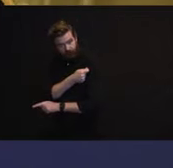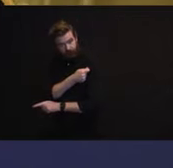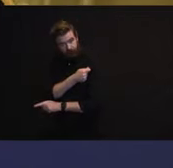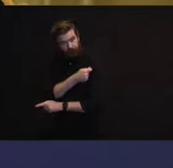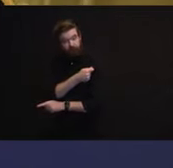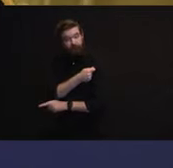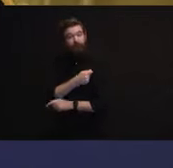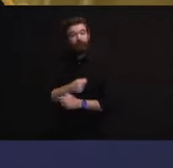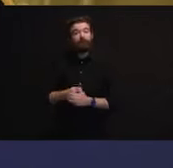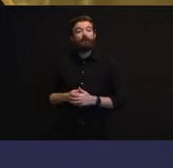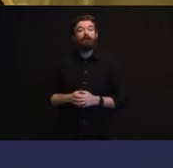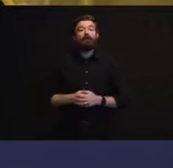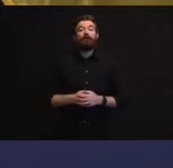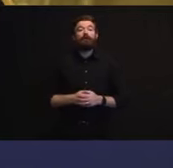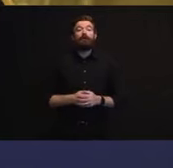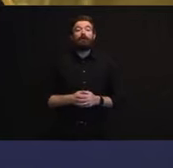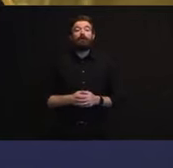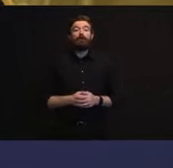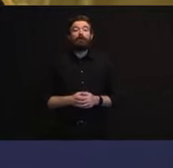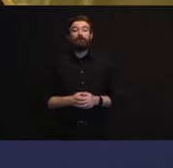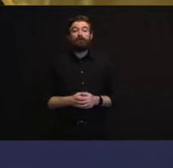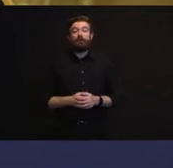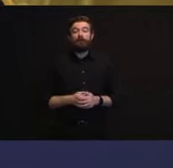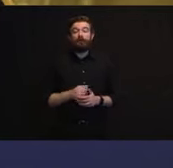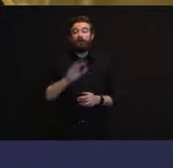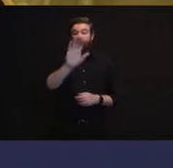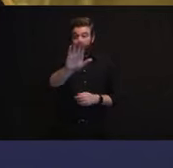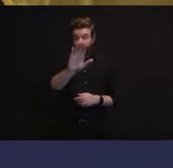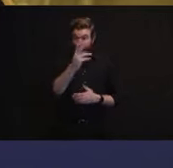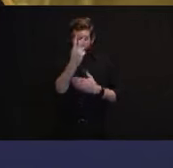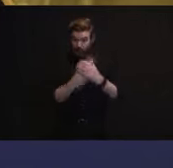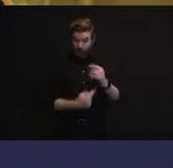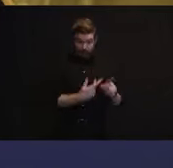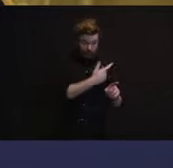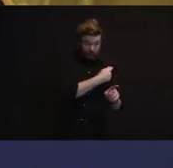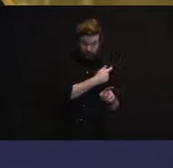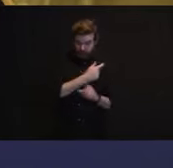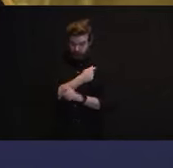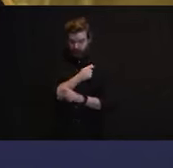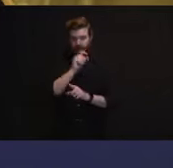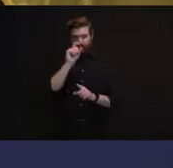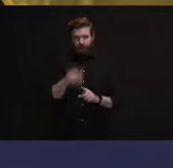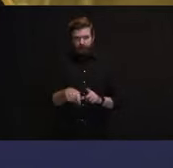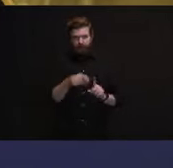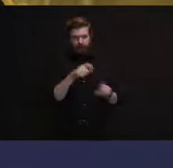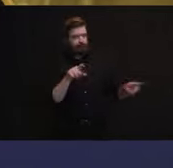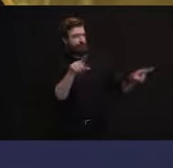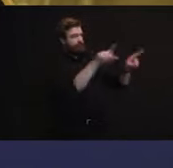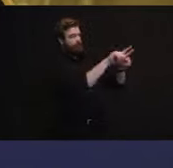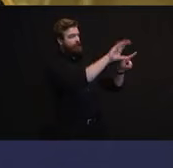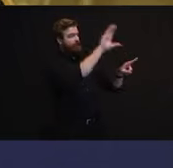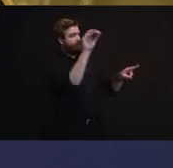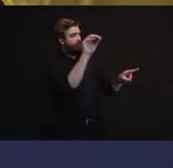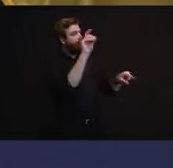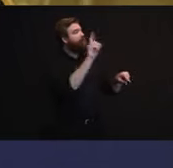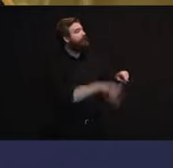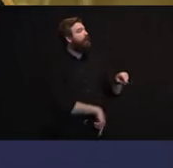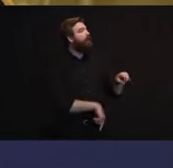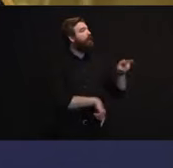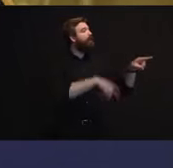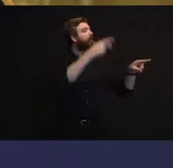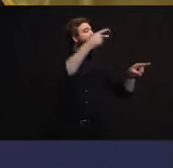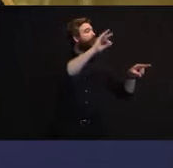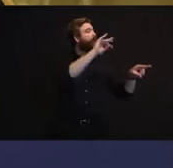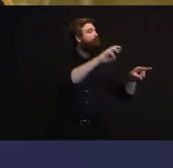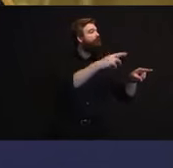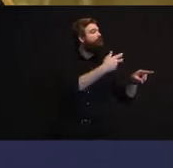Wednesday. Maybe the CDC guidelines shorten that. I don't want to speak for Judy or the team. We may see her before then,